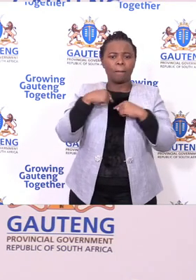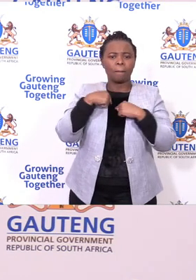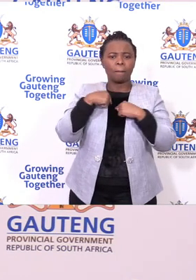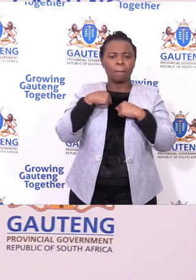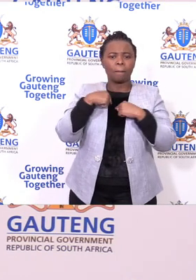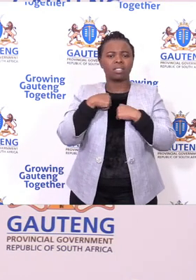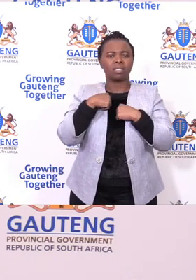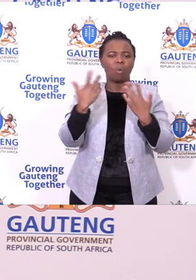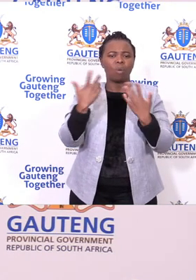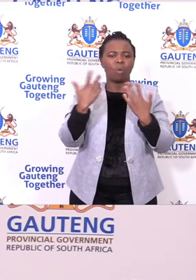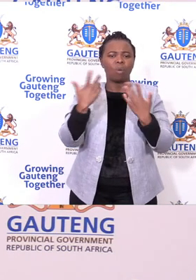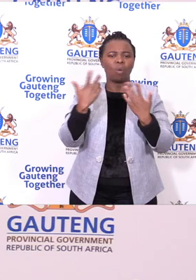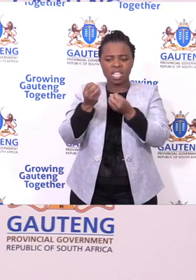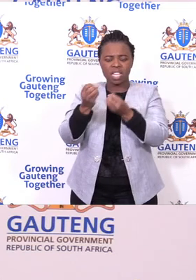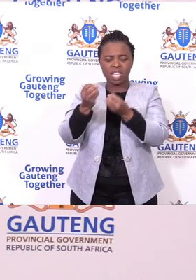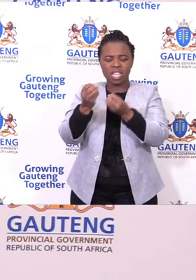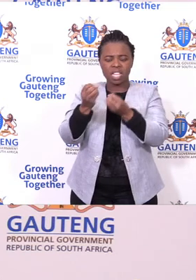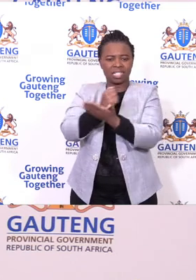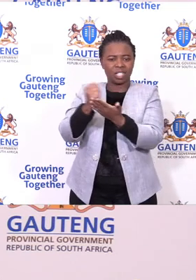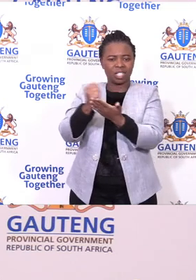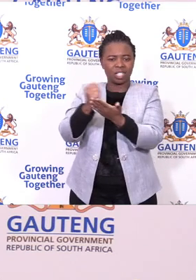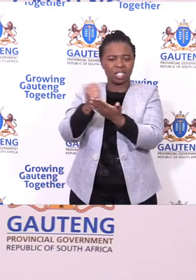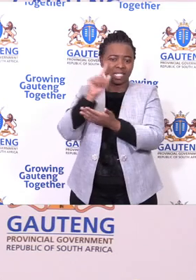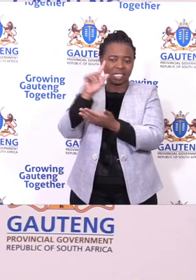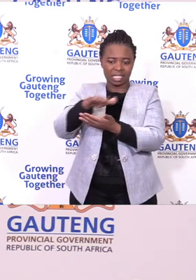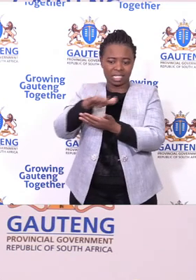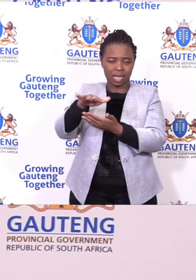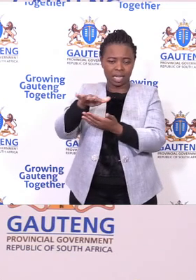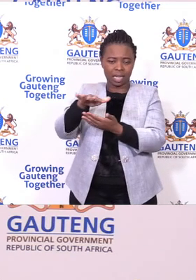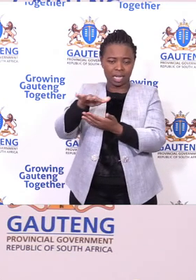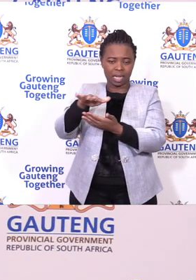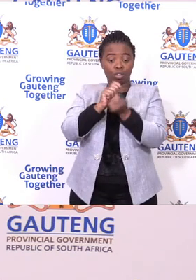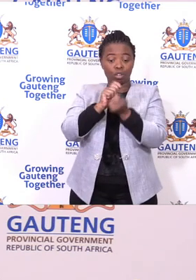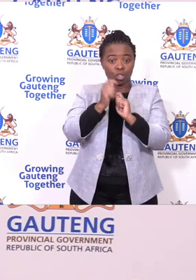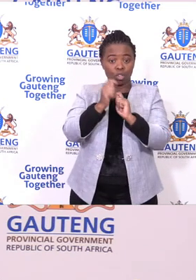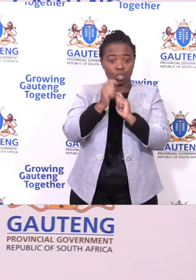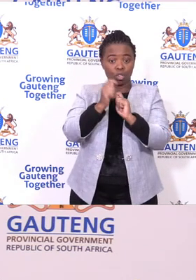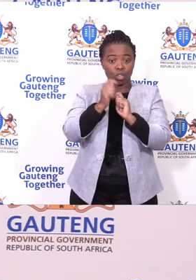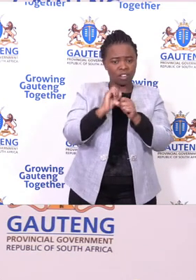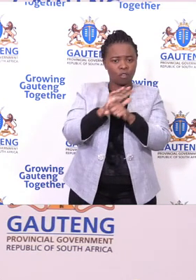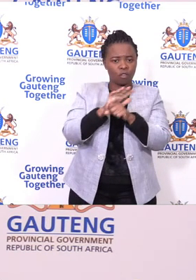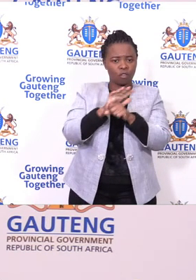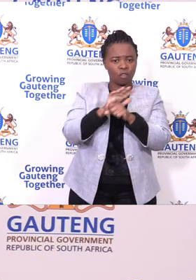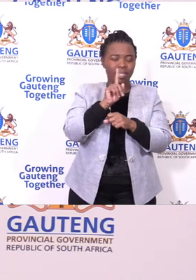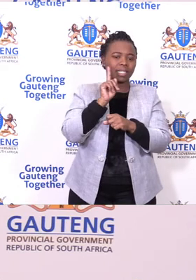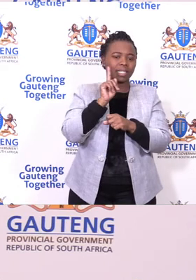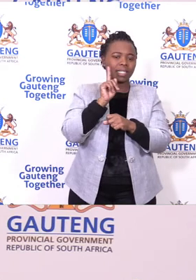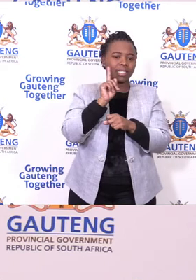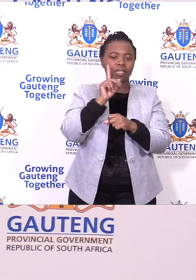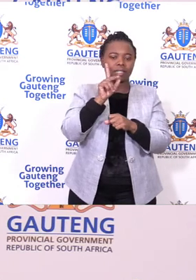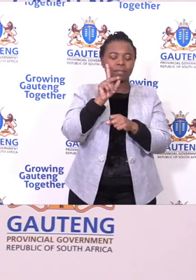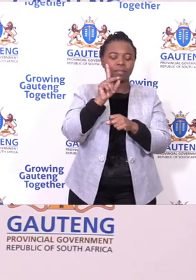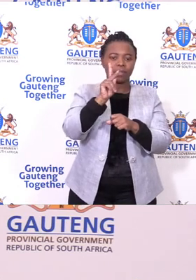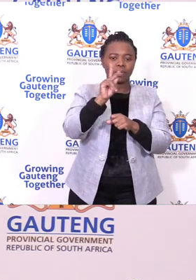giving accreditation to testing sites. The change of approach is also influenced by the shortage of the test kits that are available in